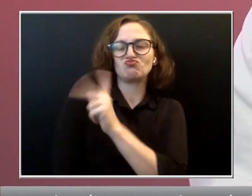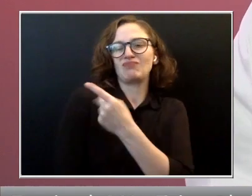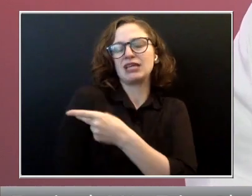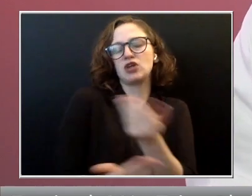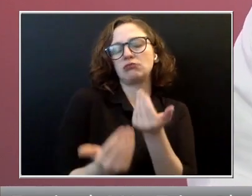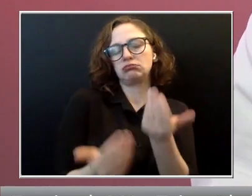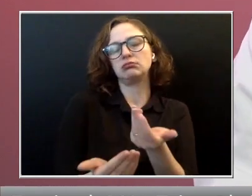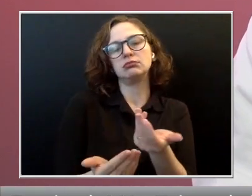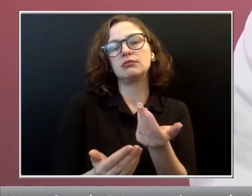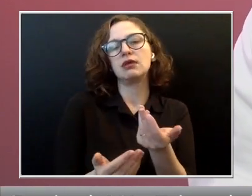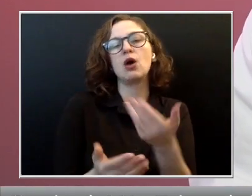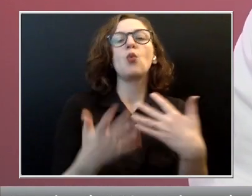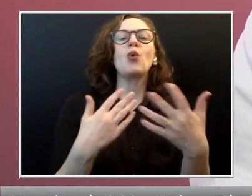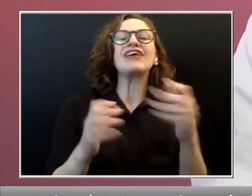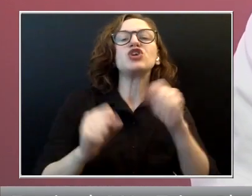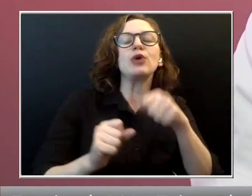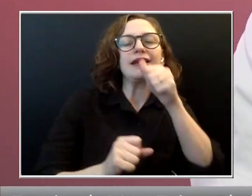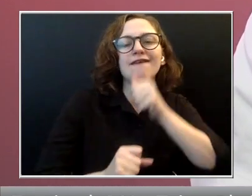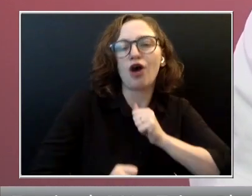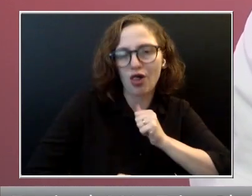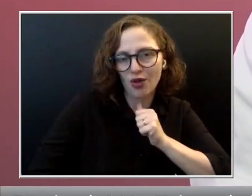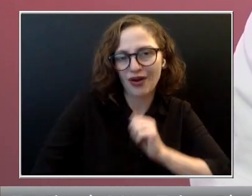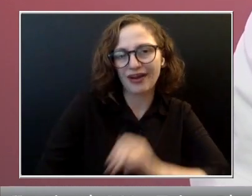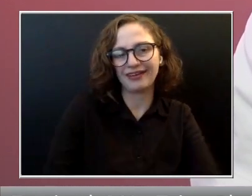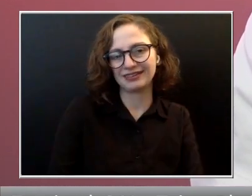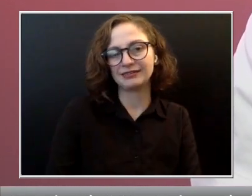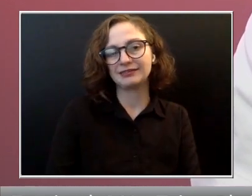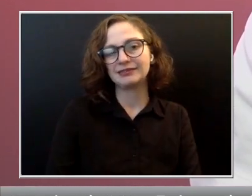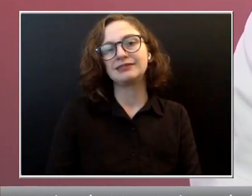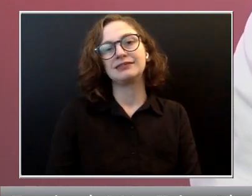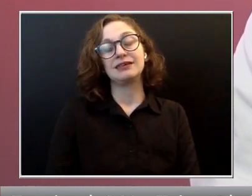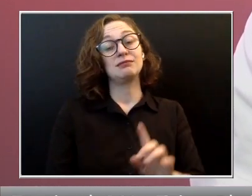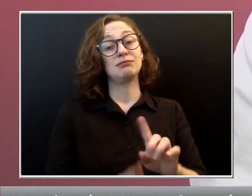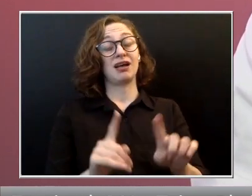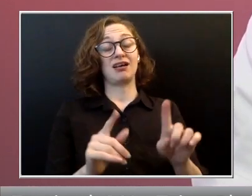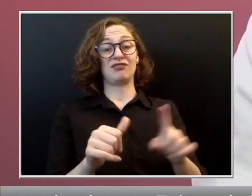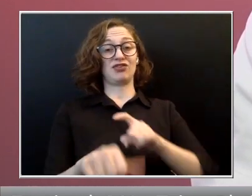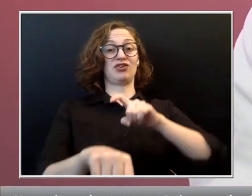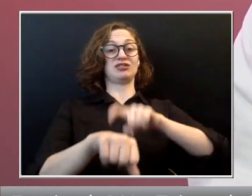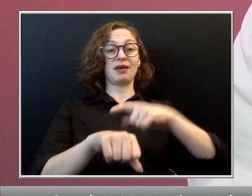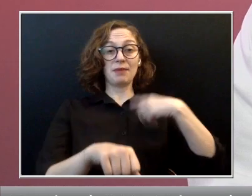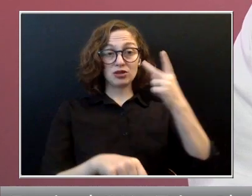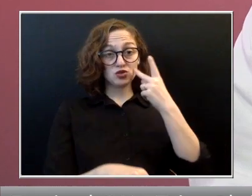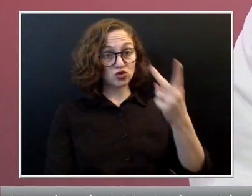was, when I saw him first time, I was surprised, very concerned for him. He came